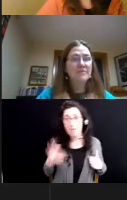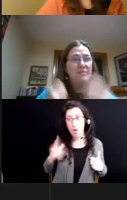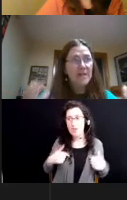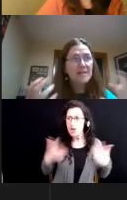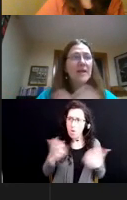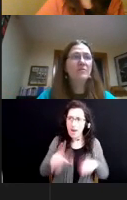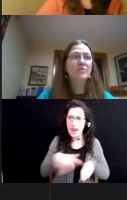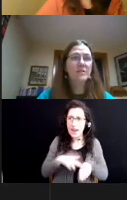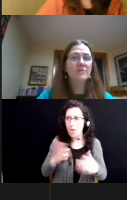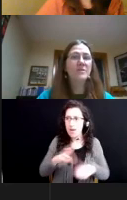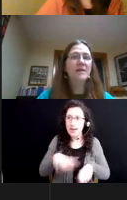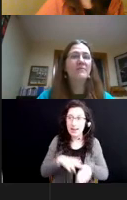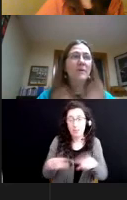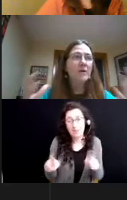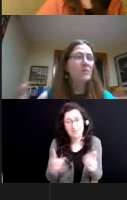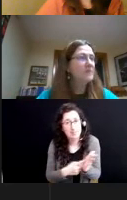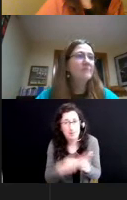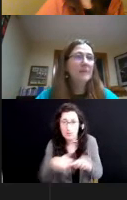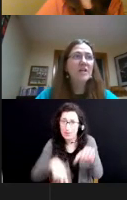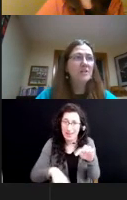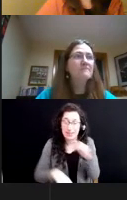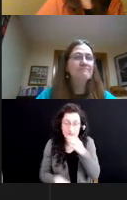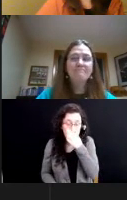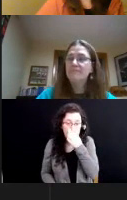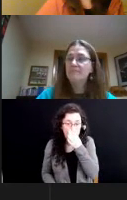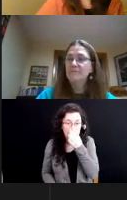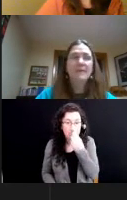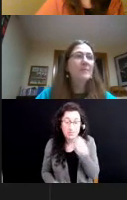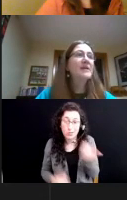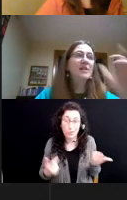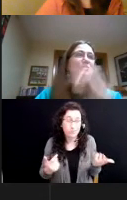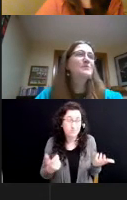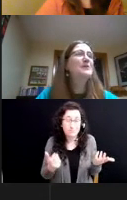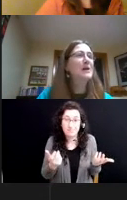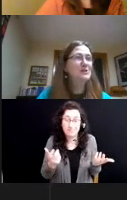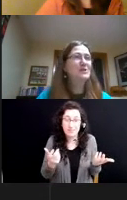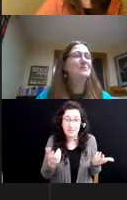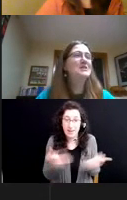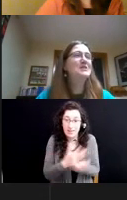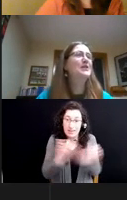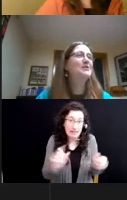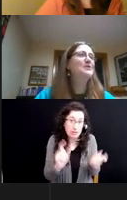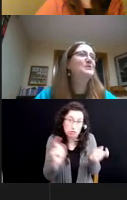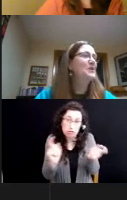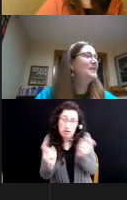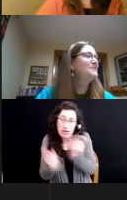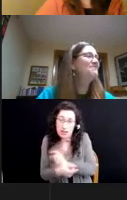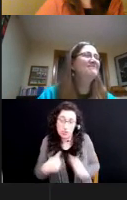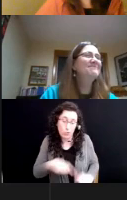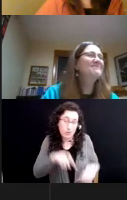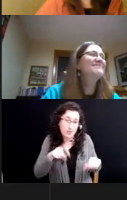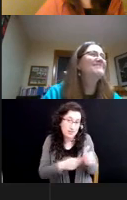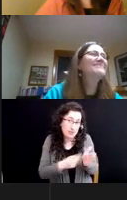It's intensely agriculturally used, and we humans have made change. But I can take you to some native pastures other places if you like on a field trip one